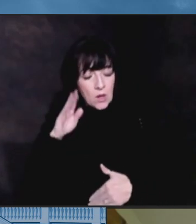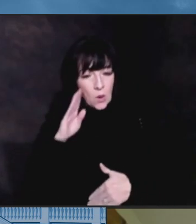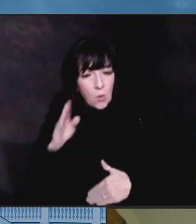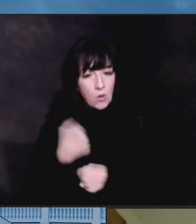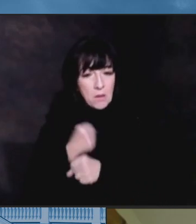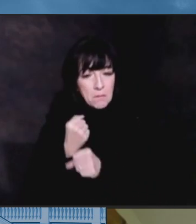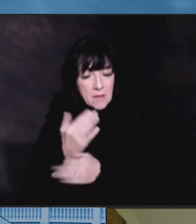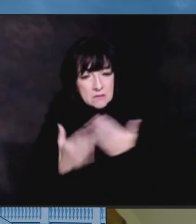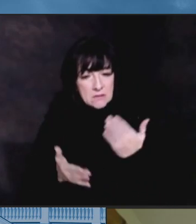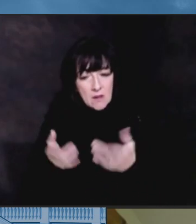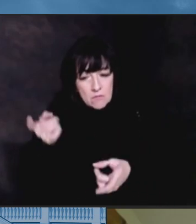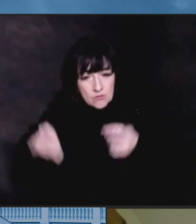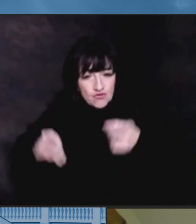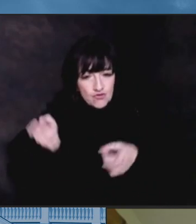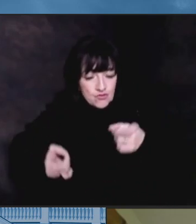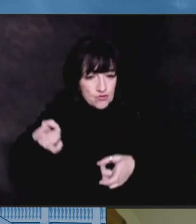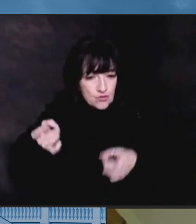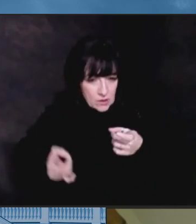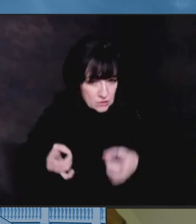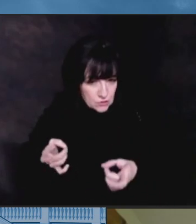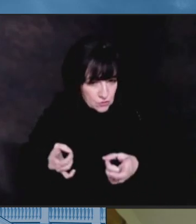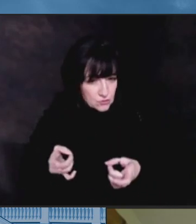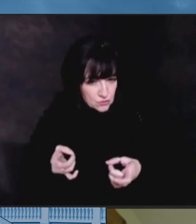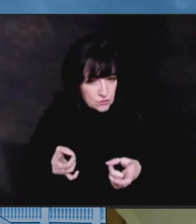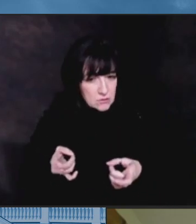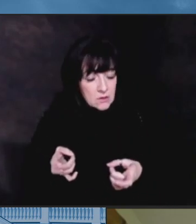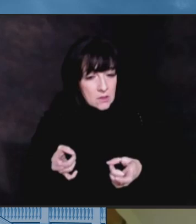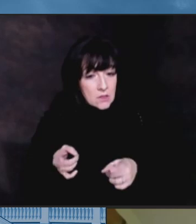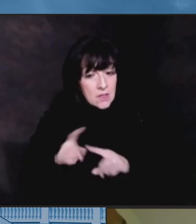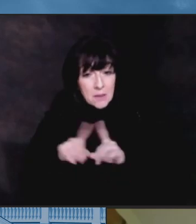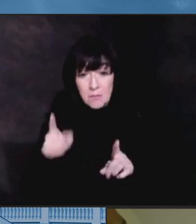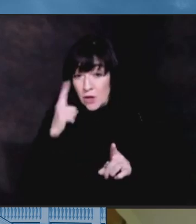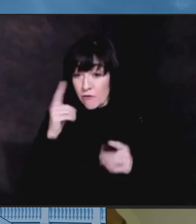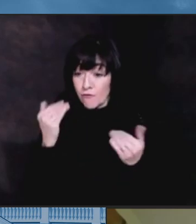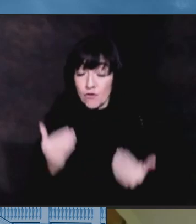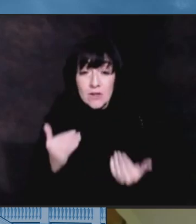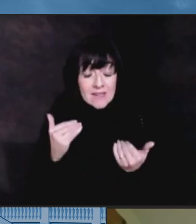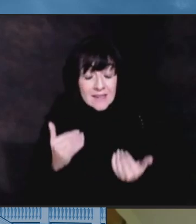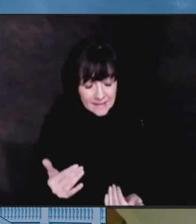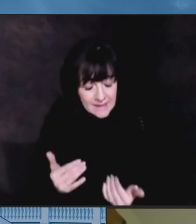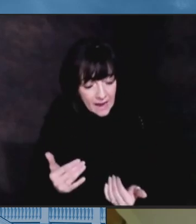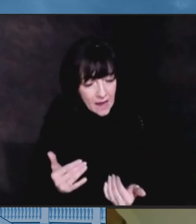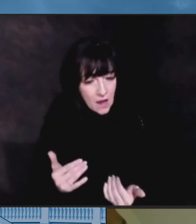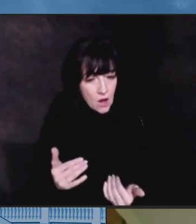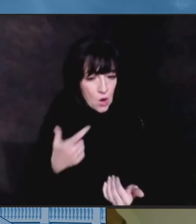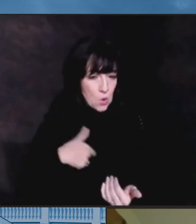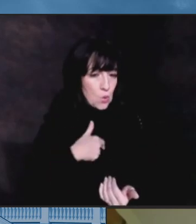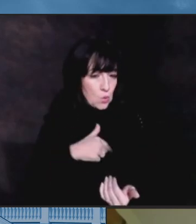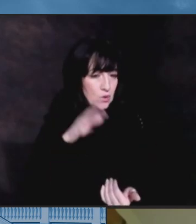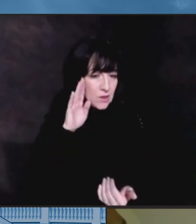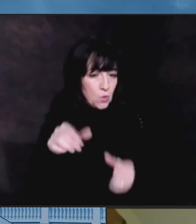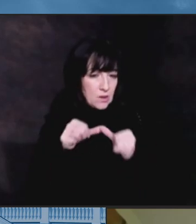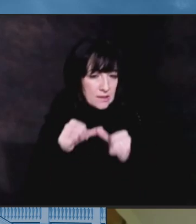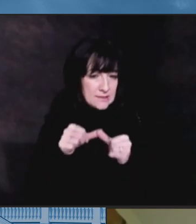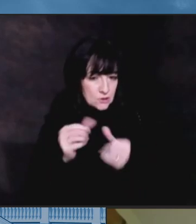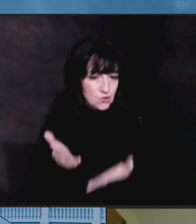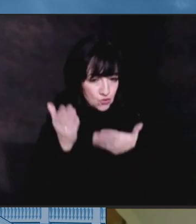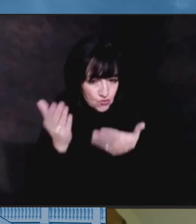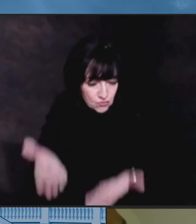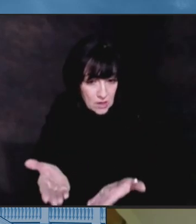contact will continue to hear the guidance to quarantine for 14 days. We do